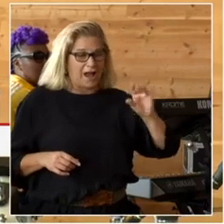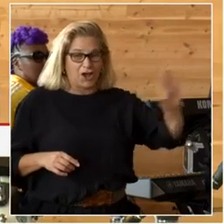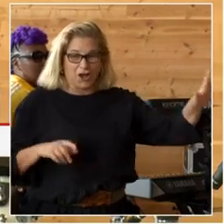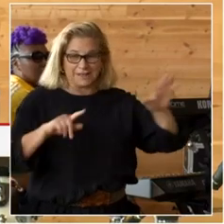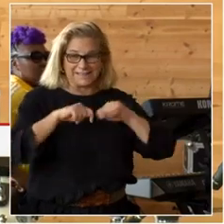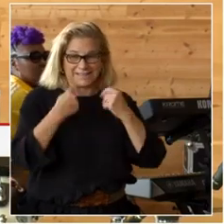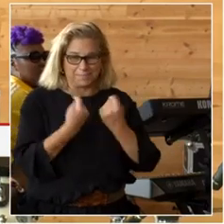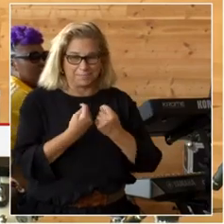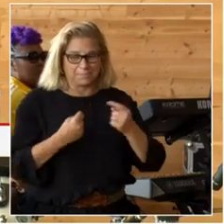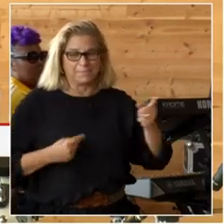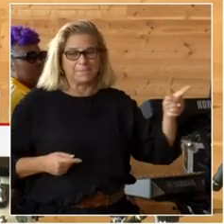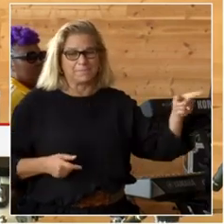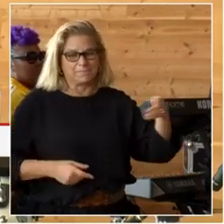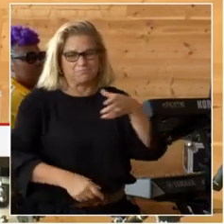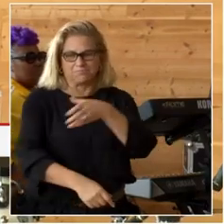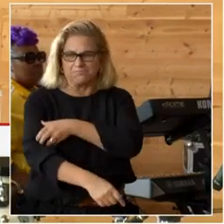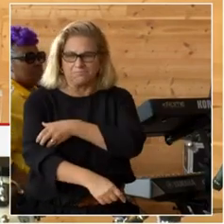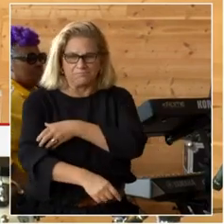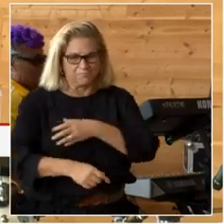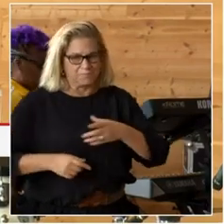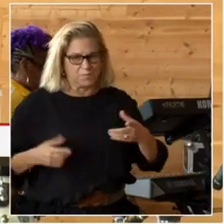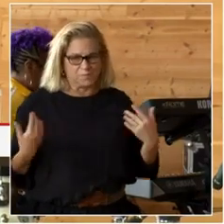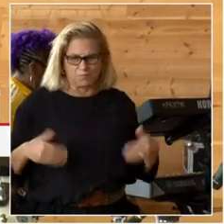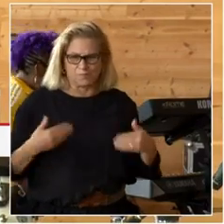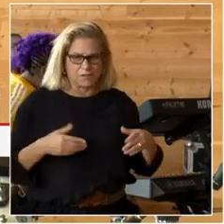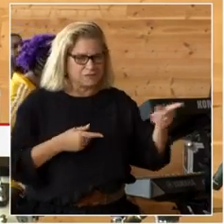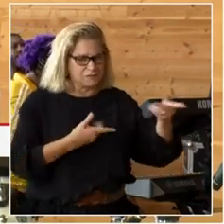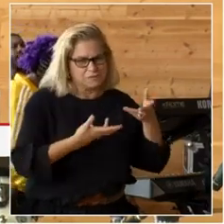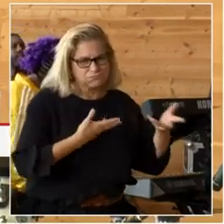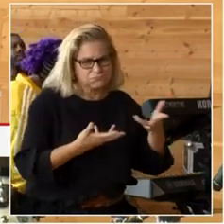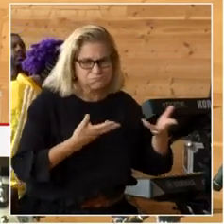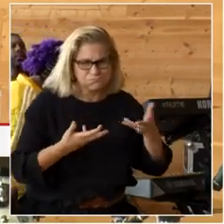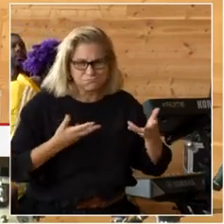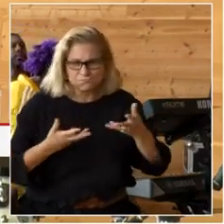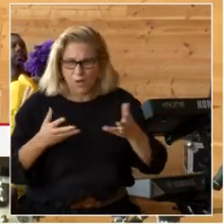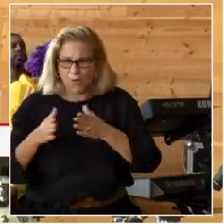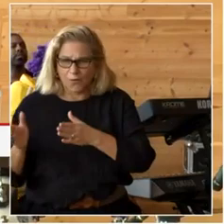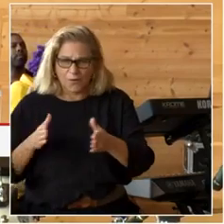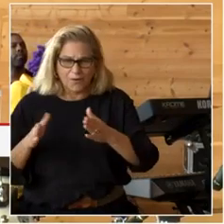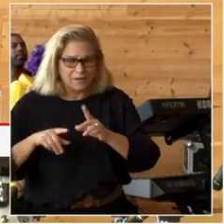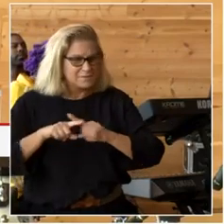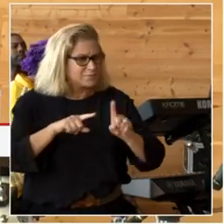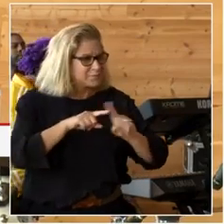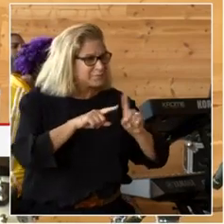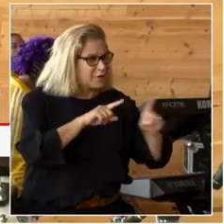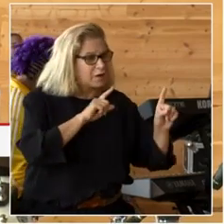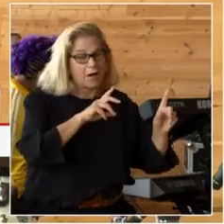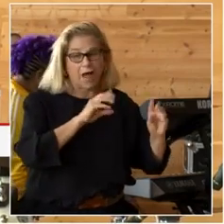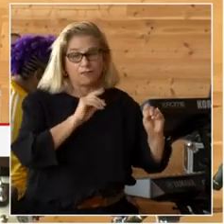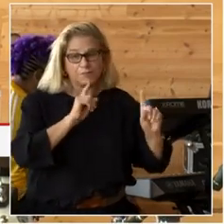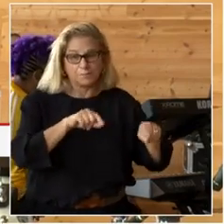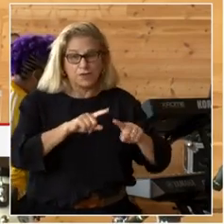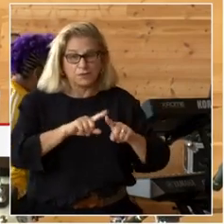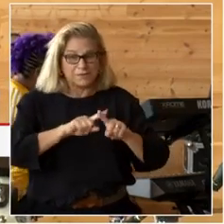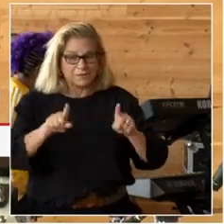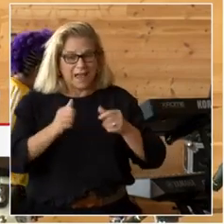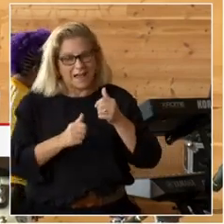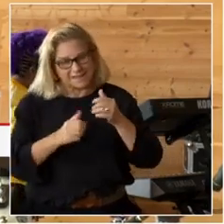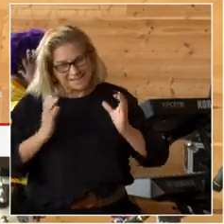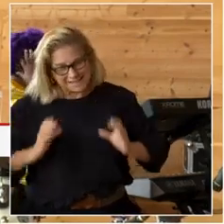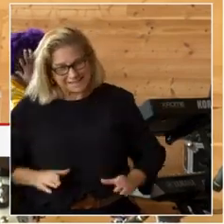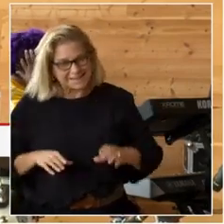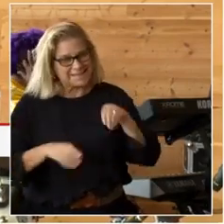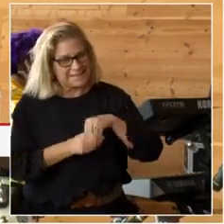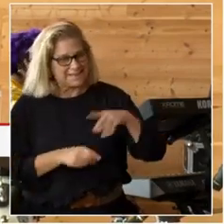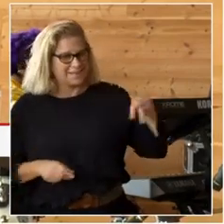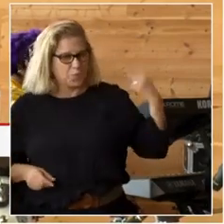team, speak to, organize, respond to every constituency in the District of Columbia,